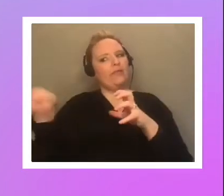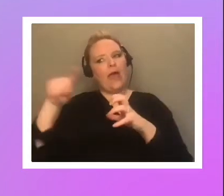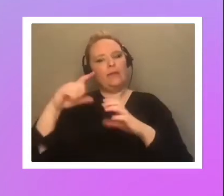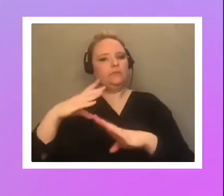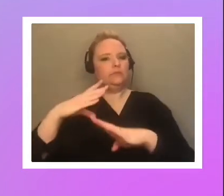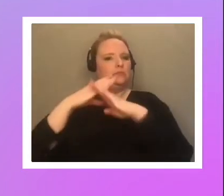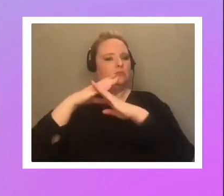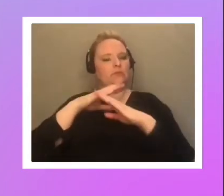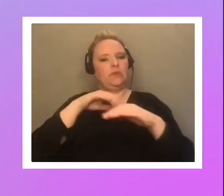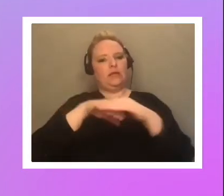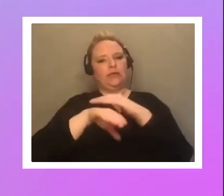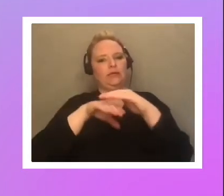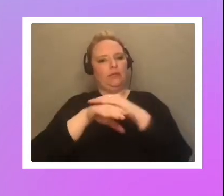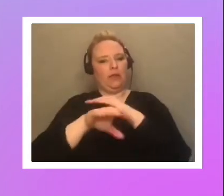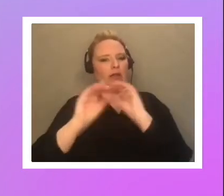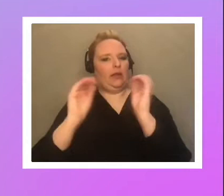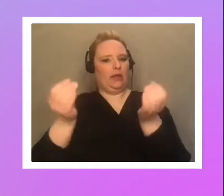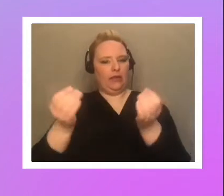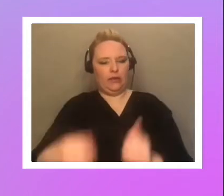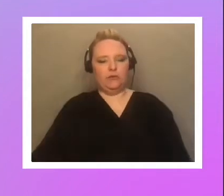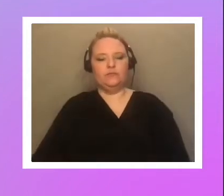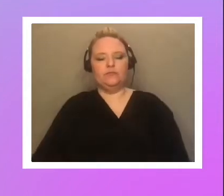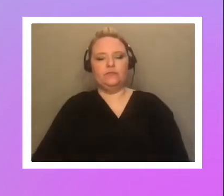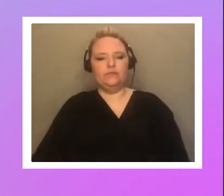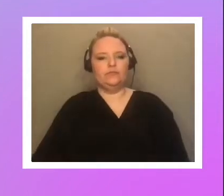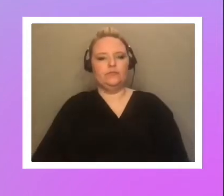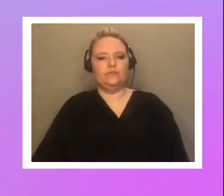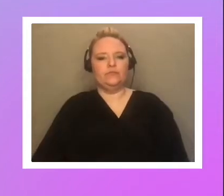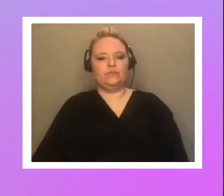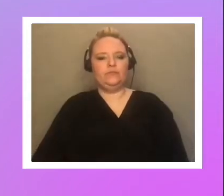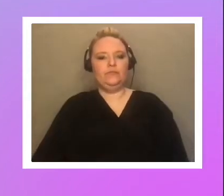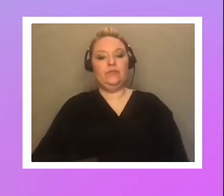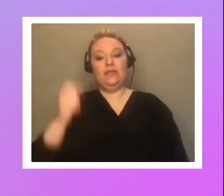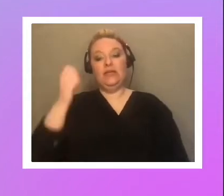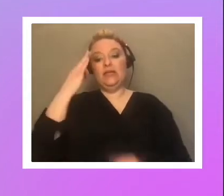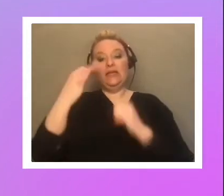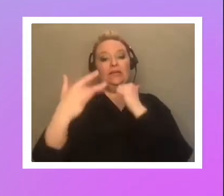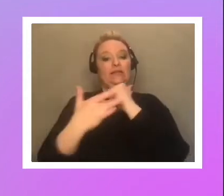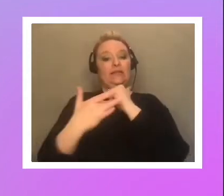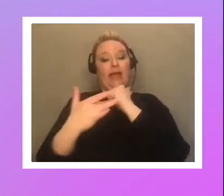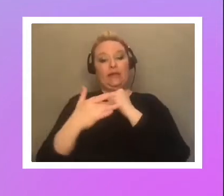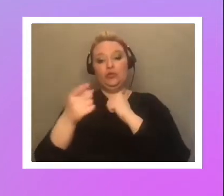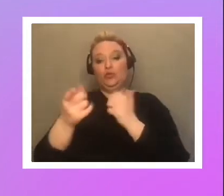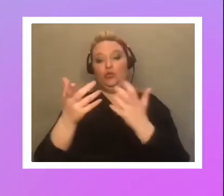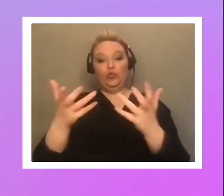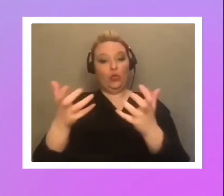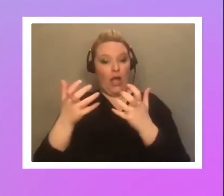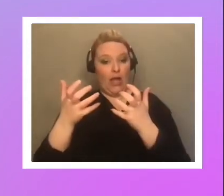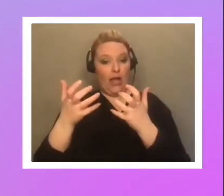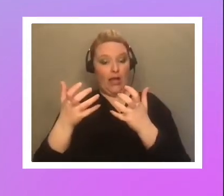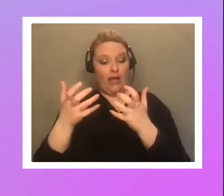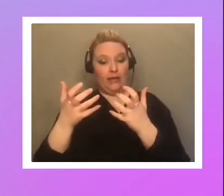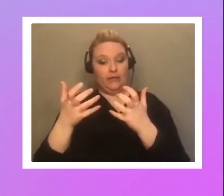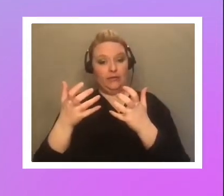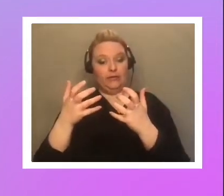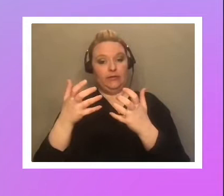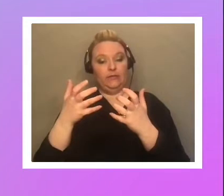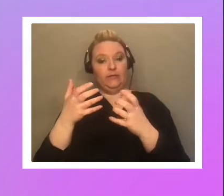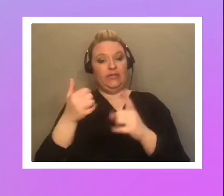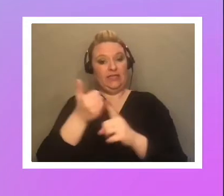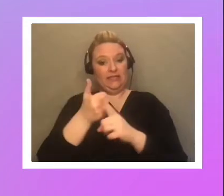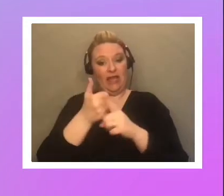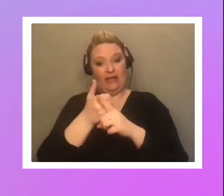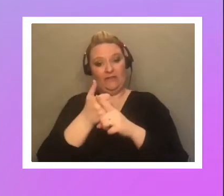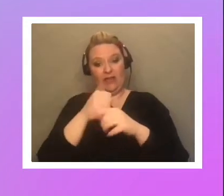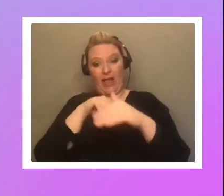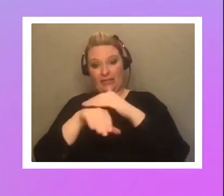accessibility in any way. So if the technology that you want to use has